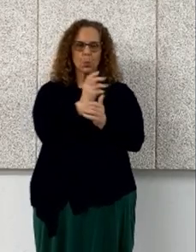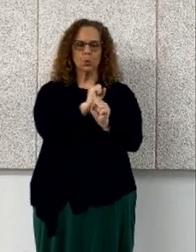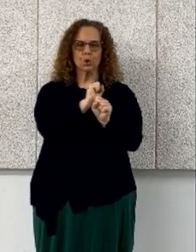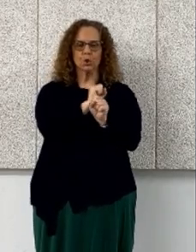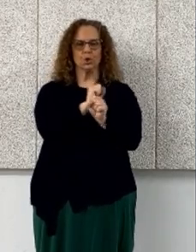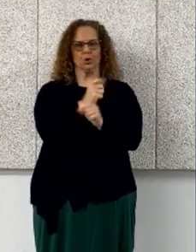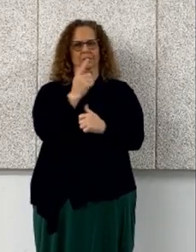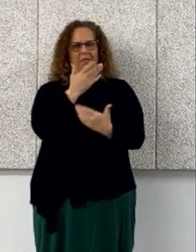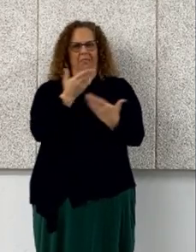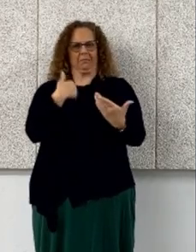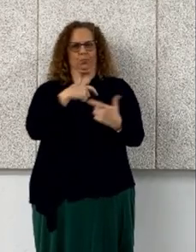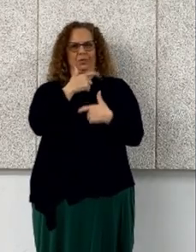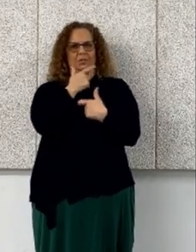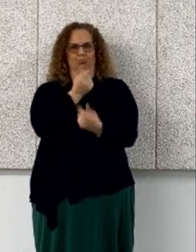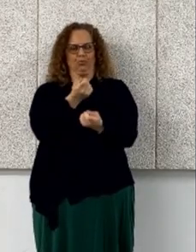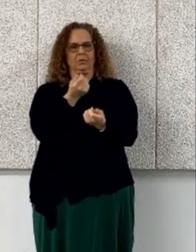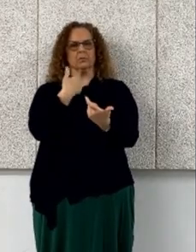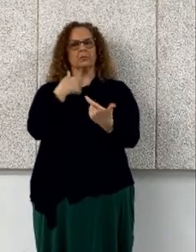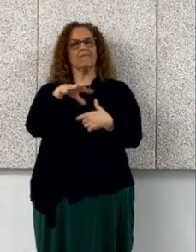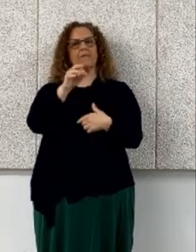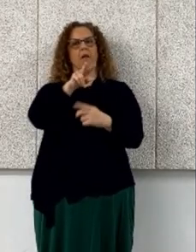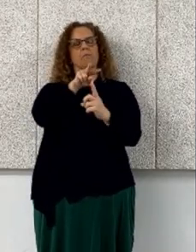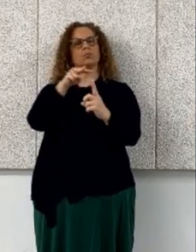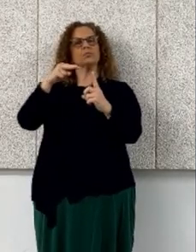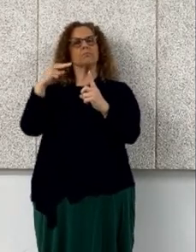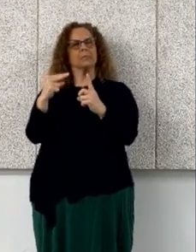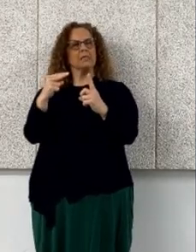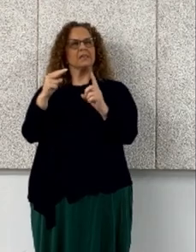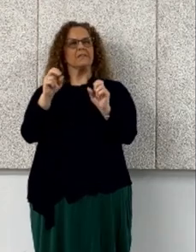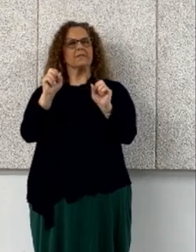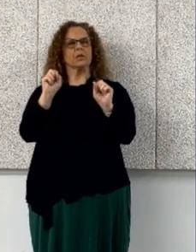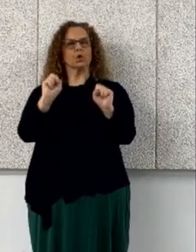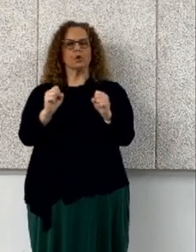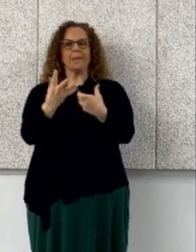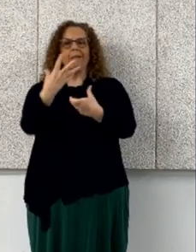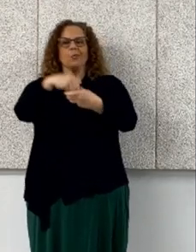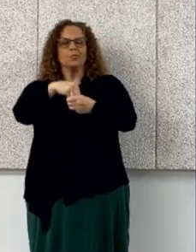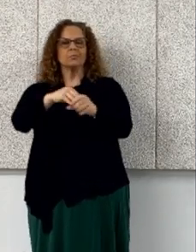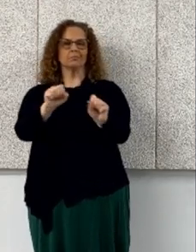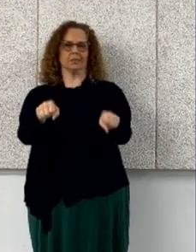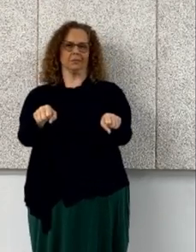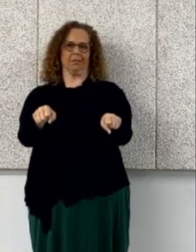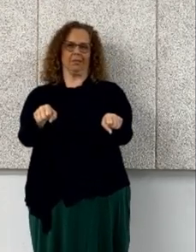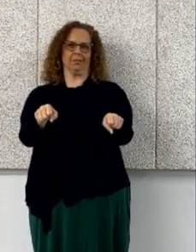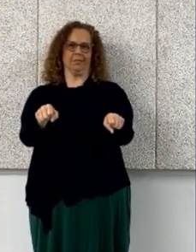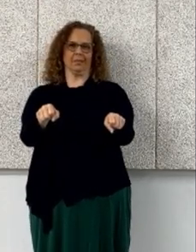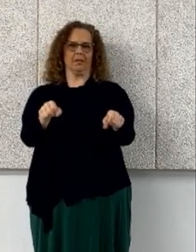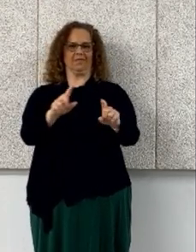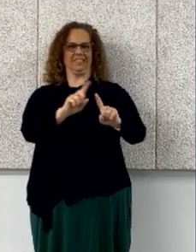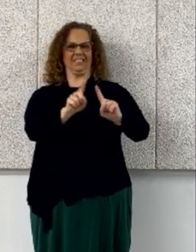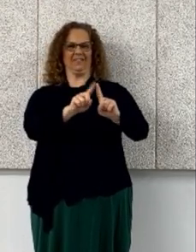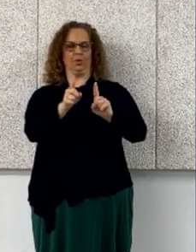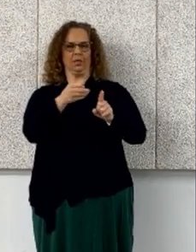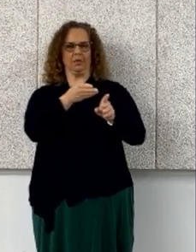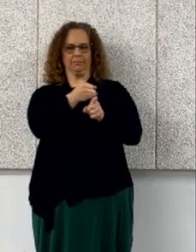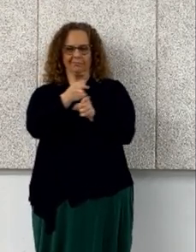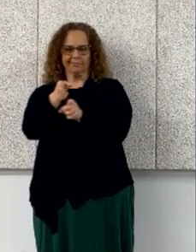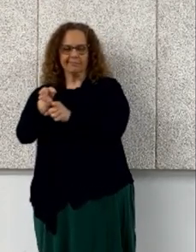in, and finding a perspective that could be as inclusive as possible of those disciplines